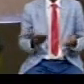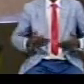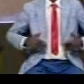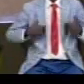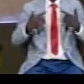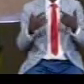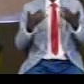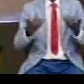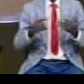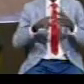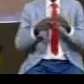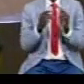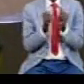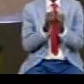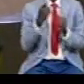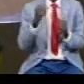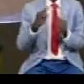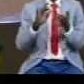the online now.